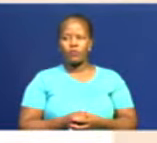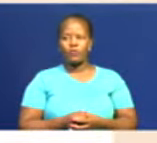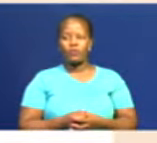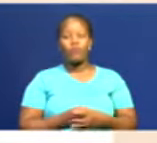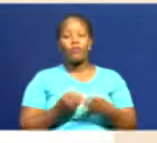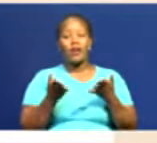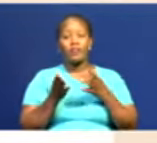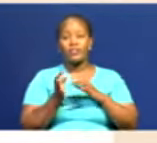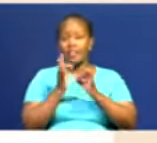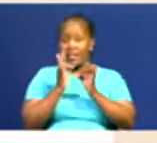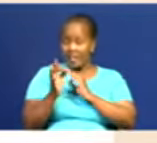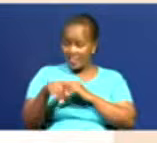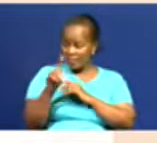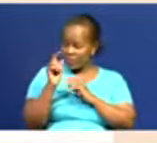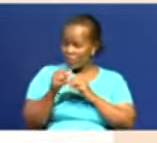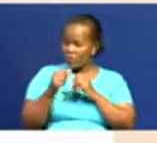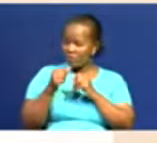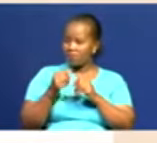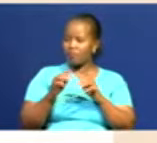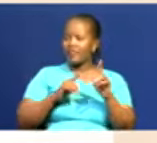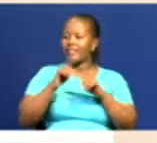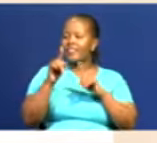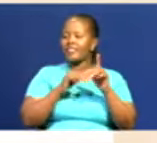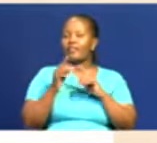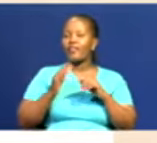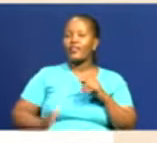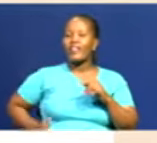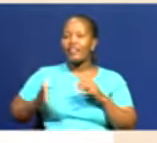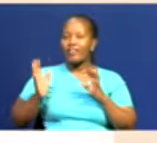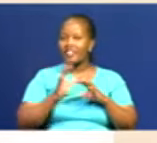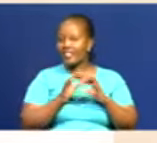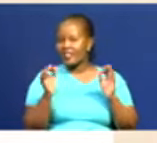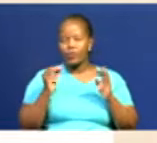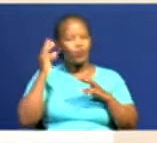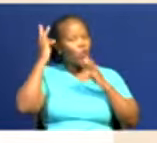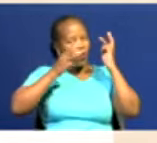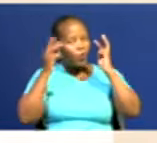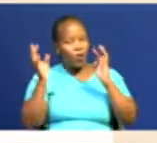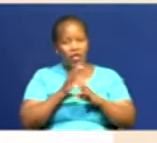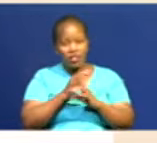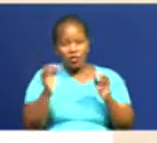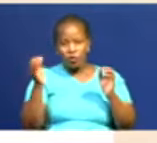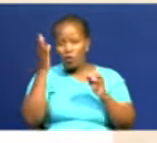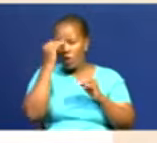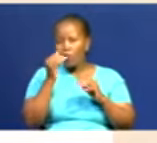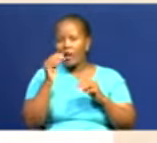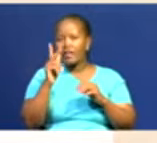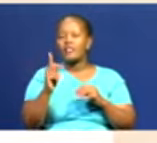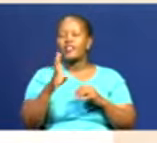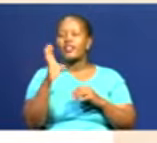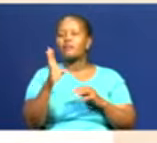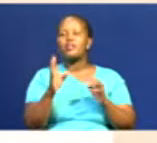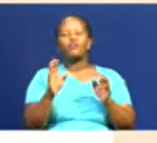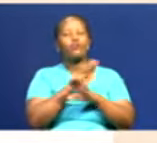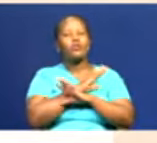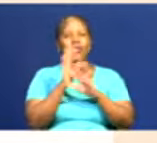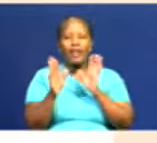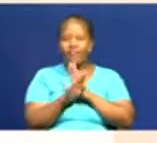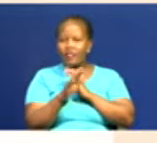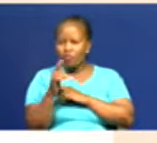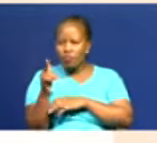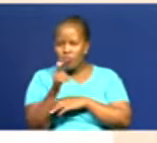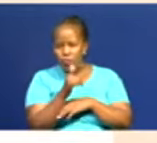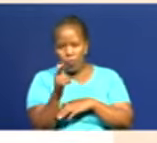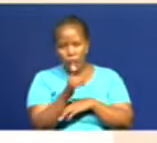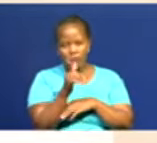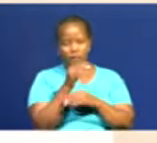If you're unable to go to Vasha, worry not, for KBC got you covered. Catch you next week on Savage Netizens